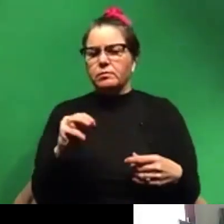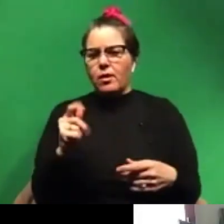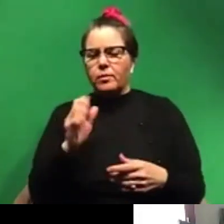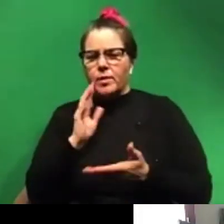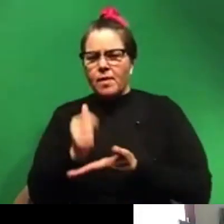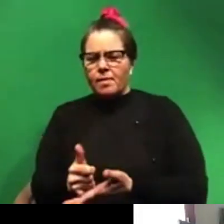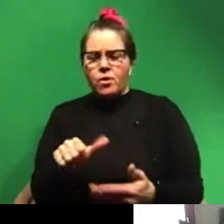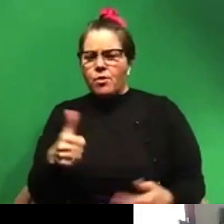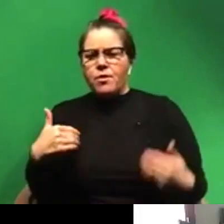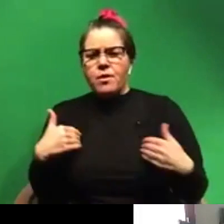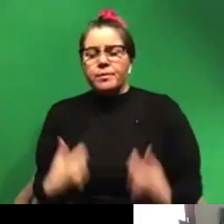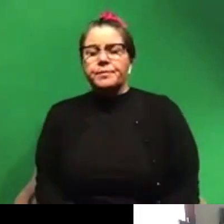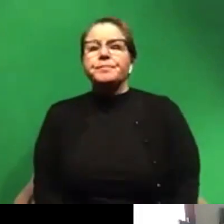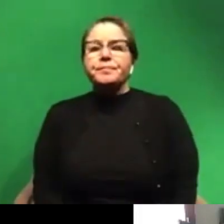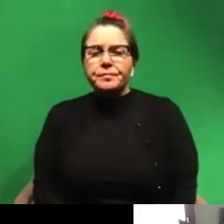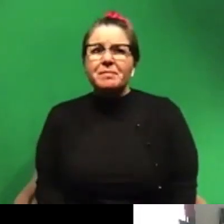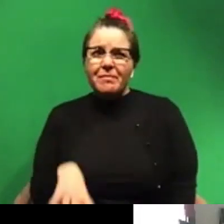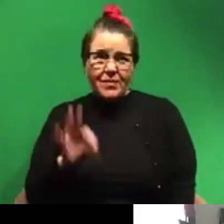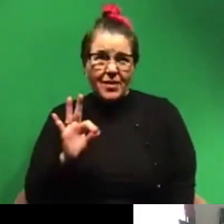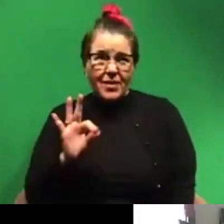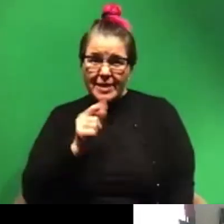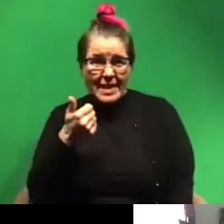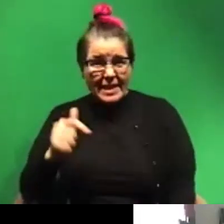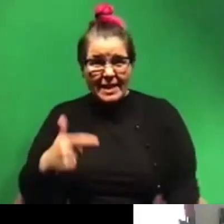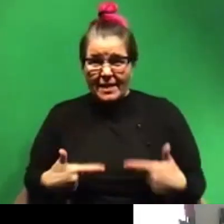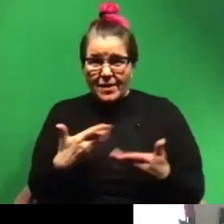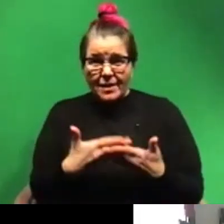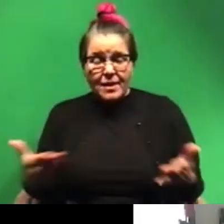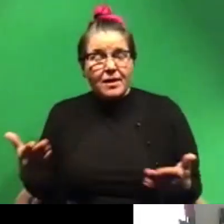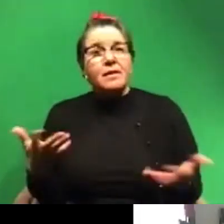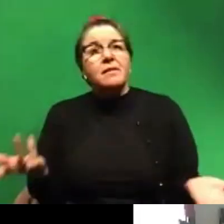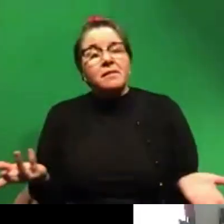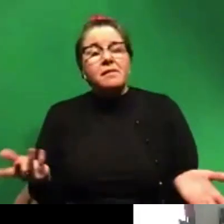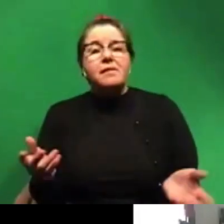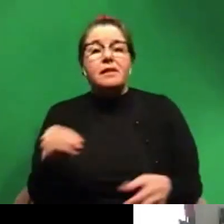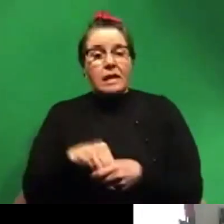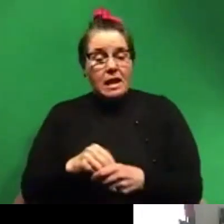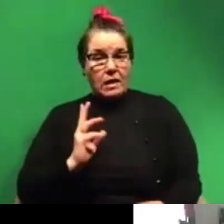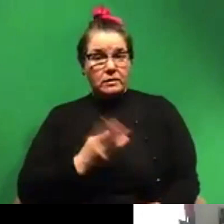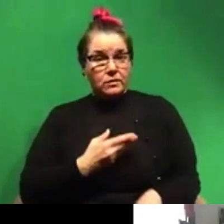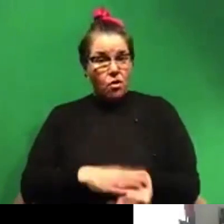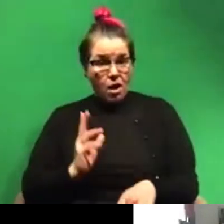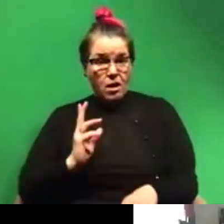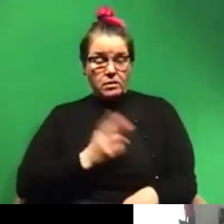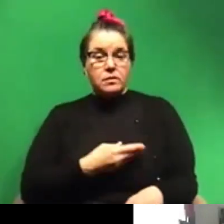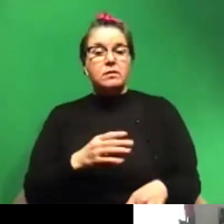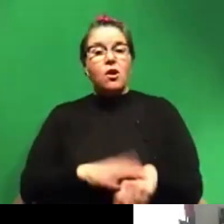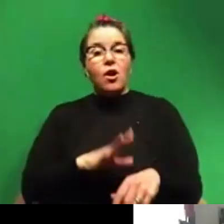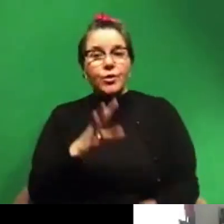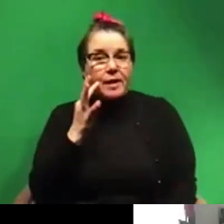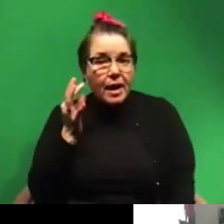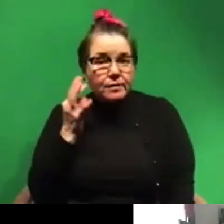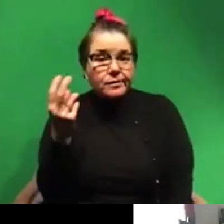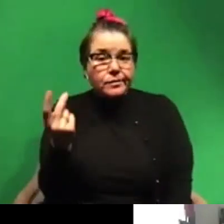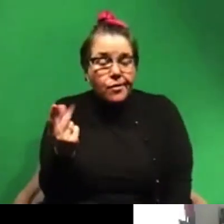Microbes are found with pretty much every living thing. So they are in us and on us. They're on your cats and your dog.